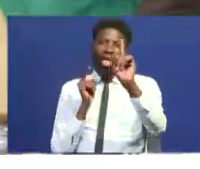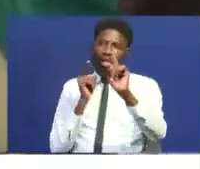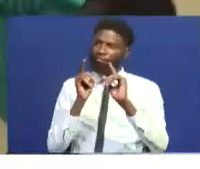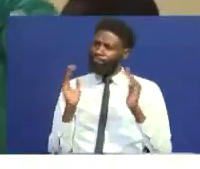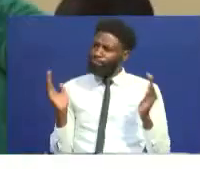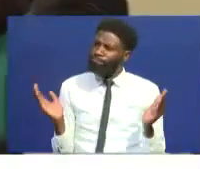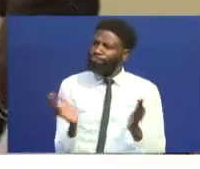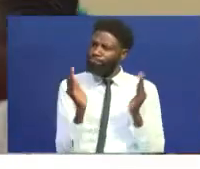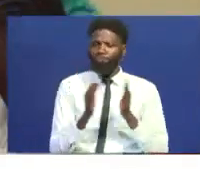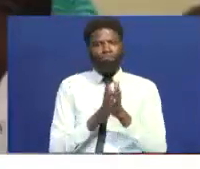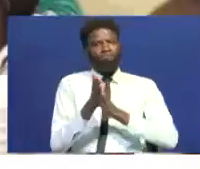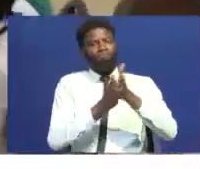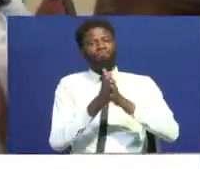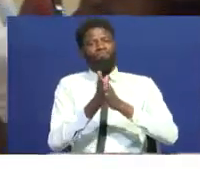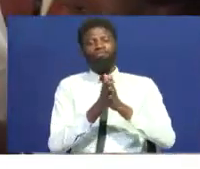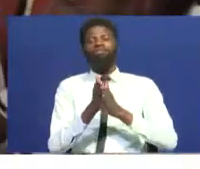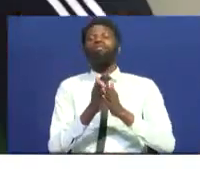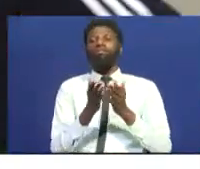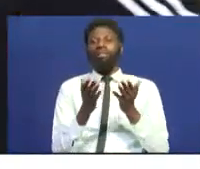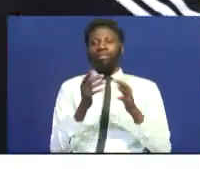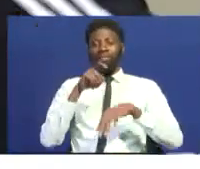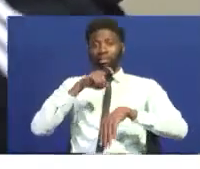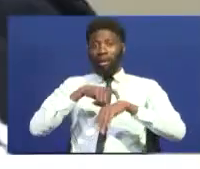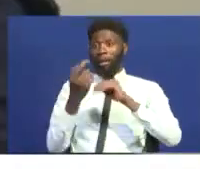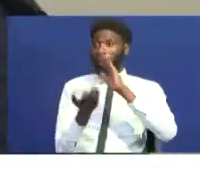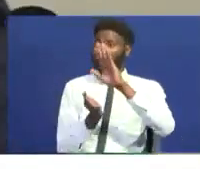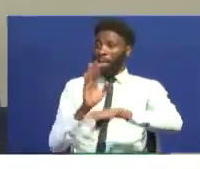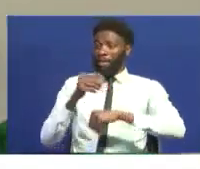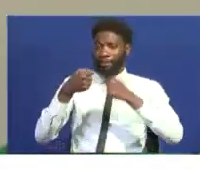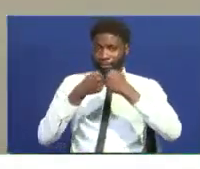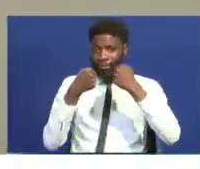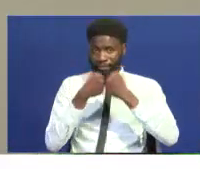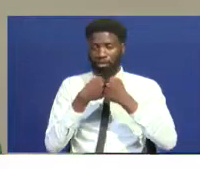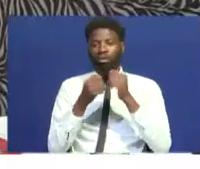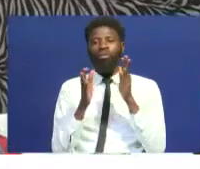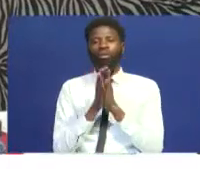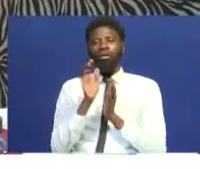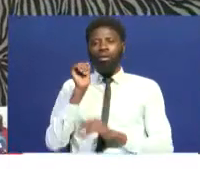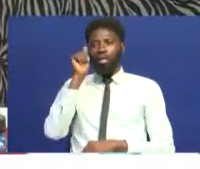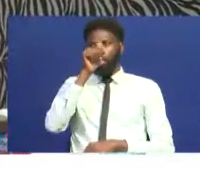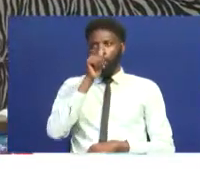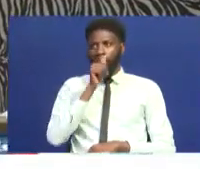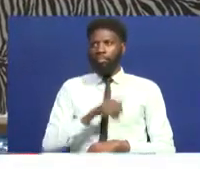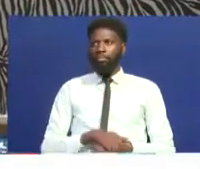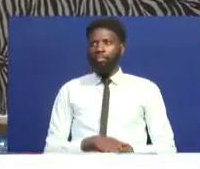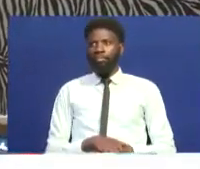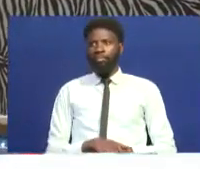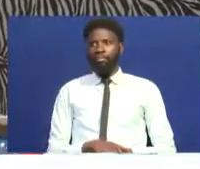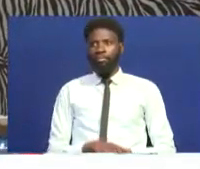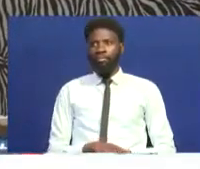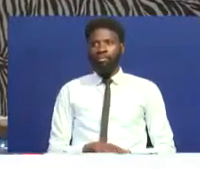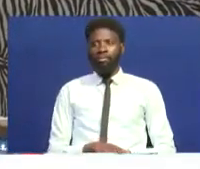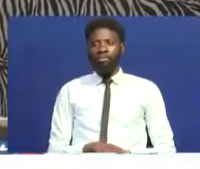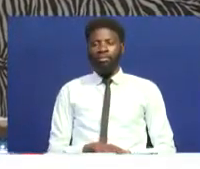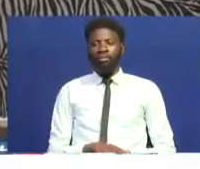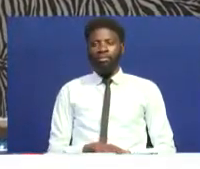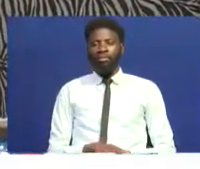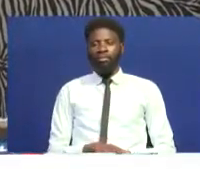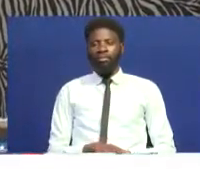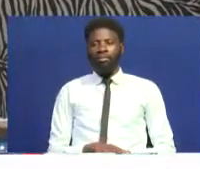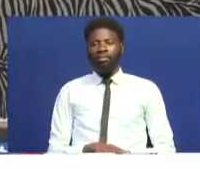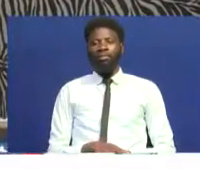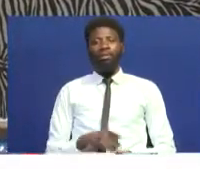staff ahead of their return leg of the 2024 World Cup qualifiers against Ethiopia. We come here just to tell you that we love you so